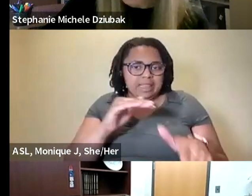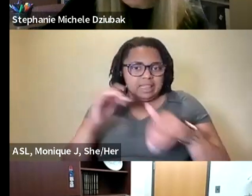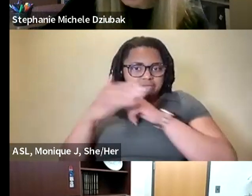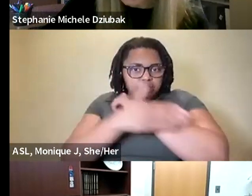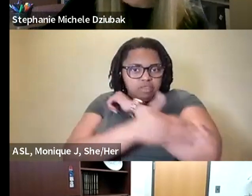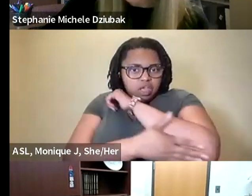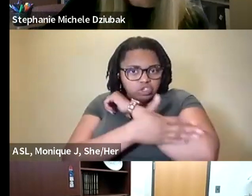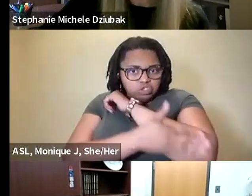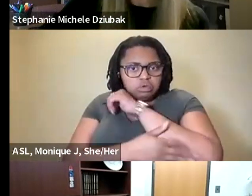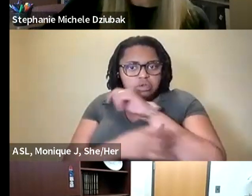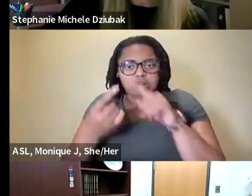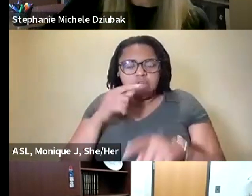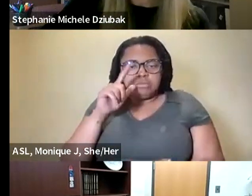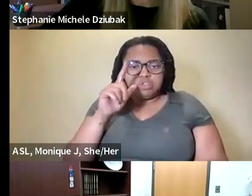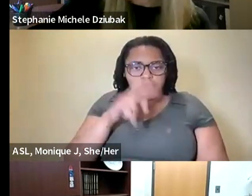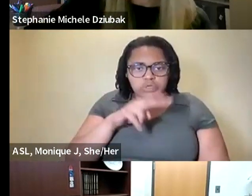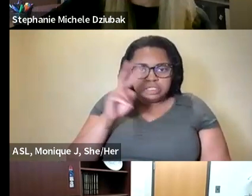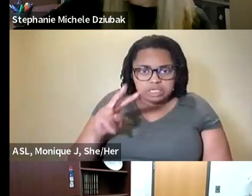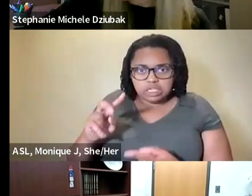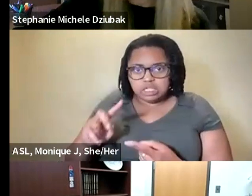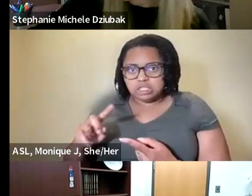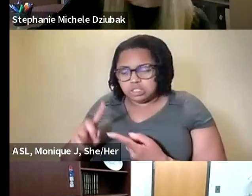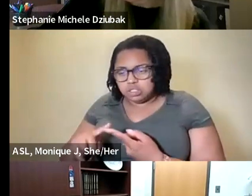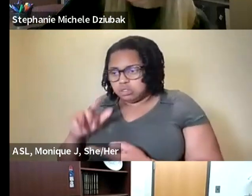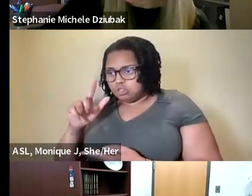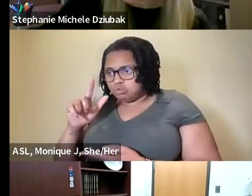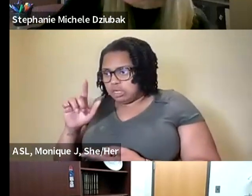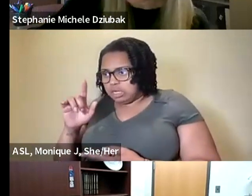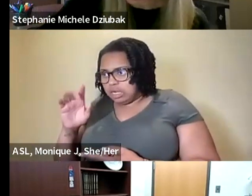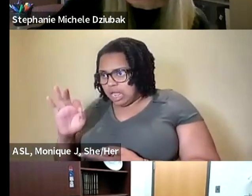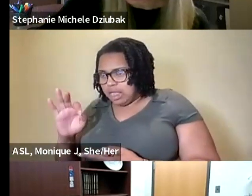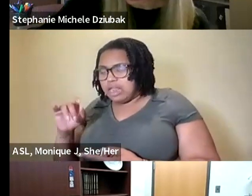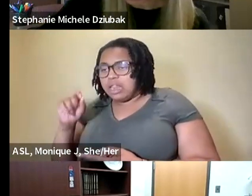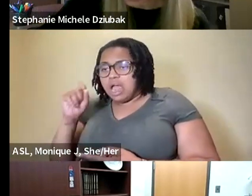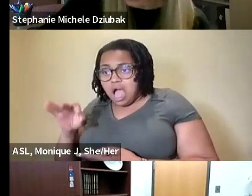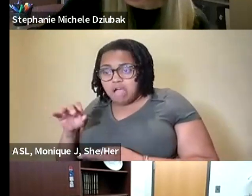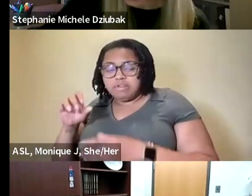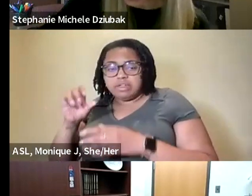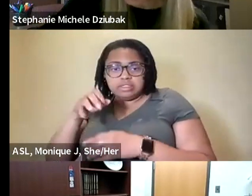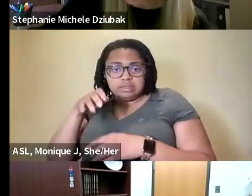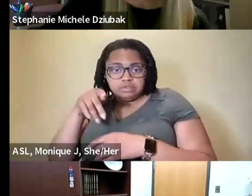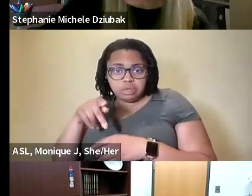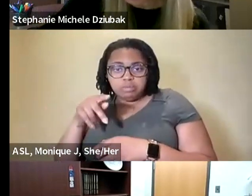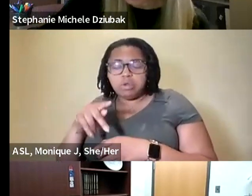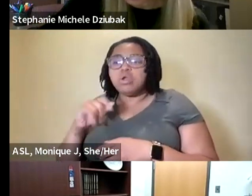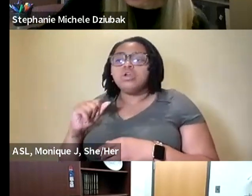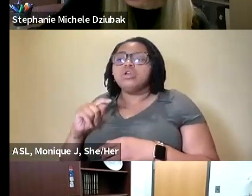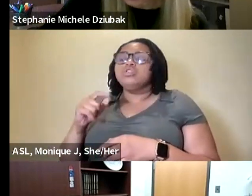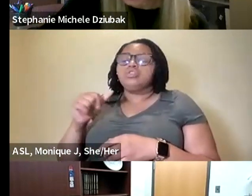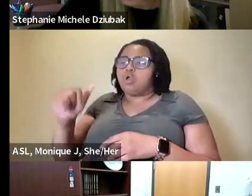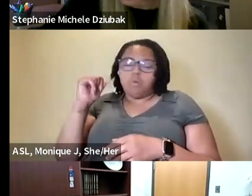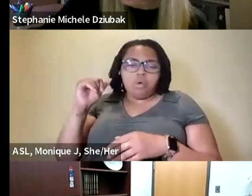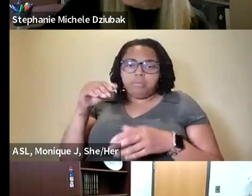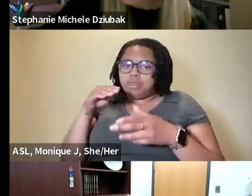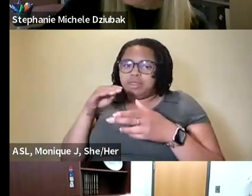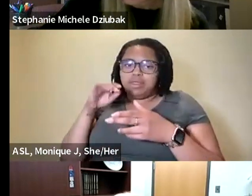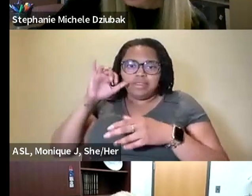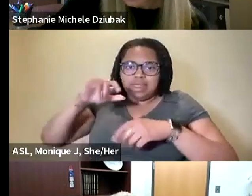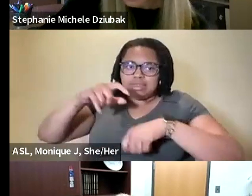the 22nd through the 29th of September. So we will not be doing it during those